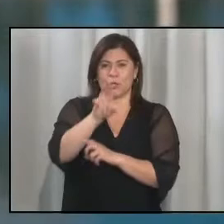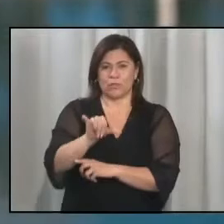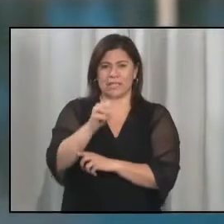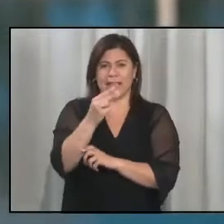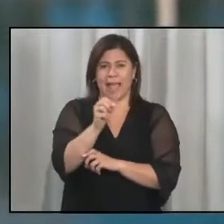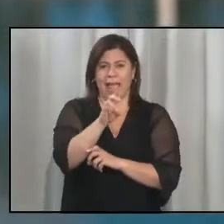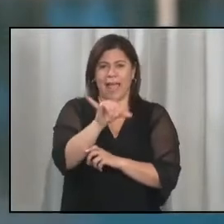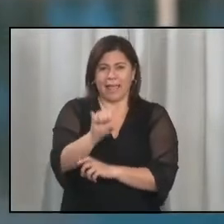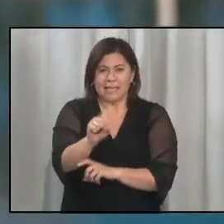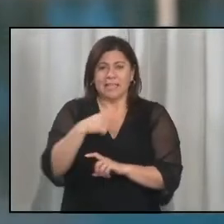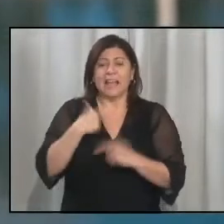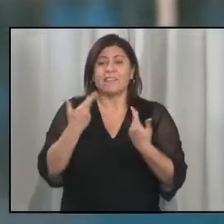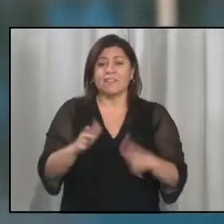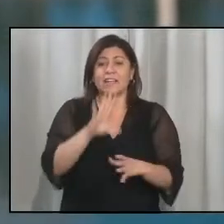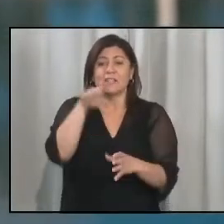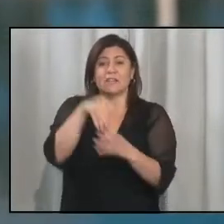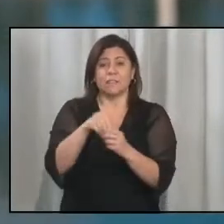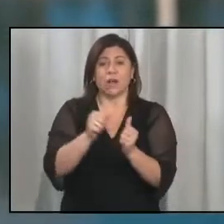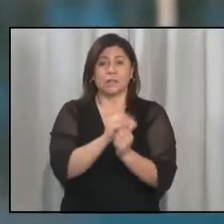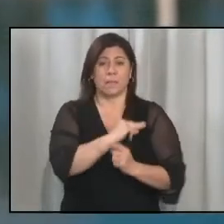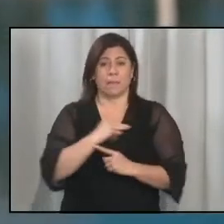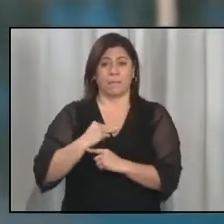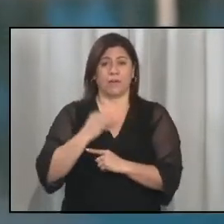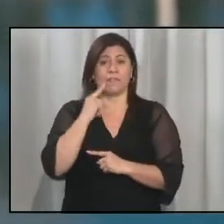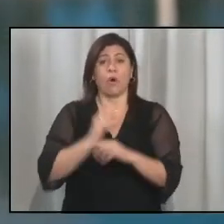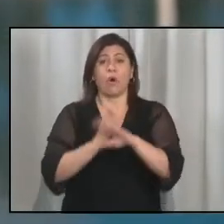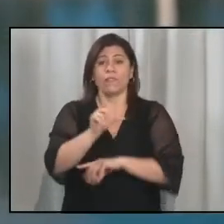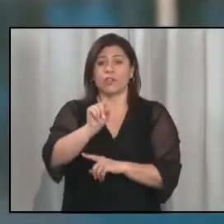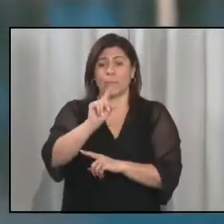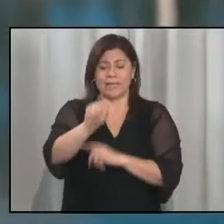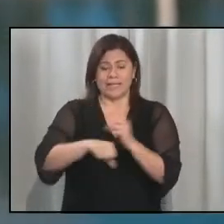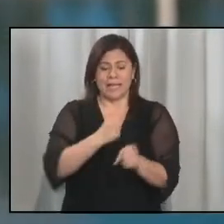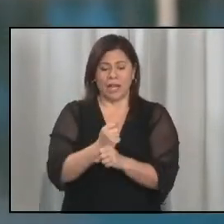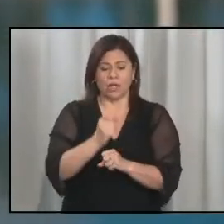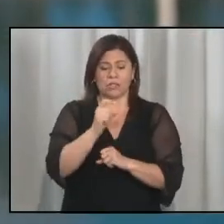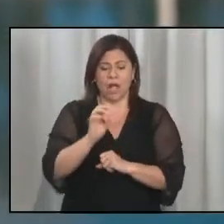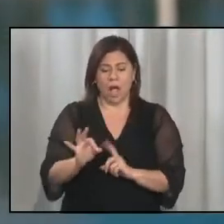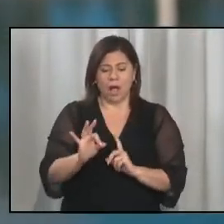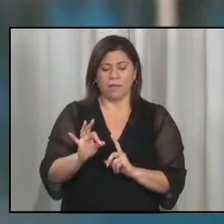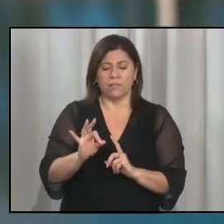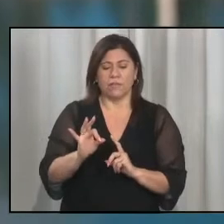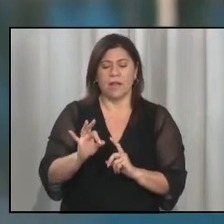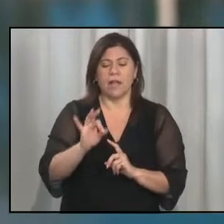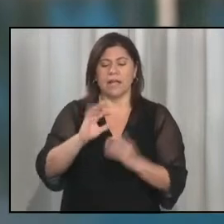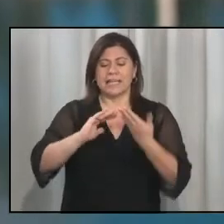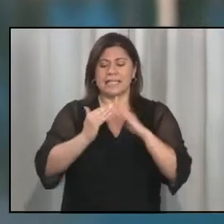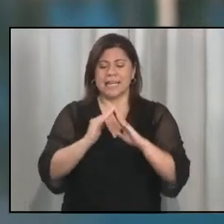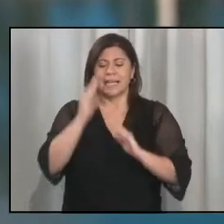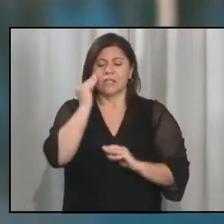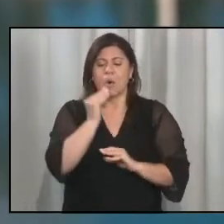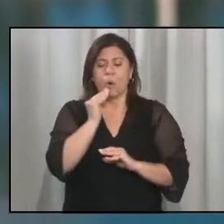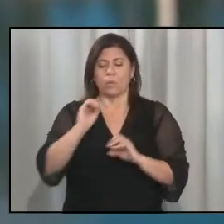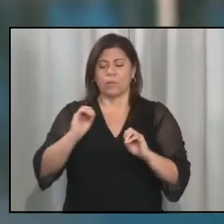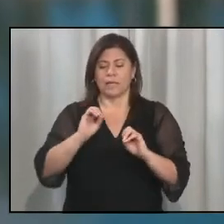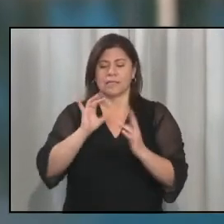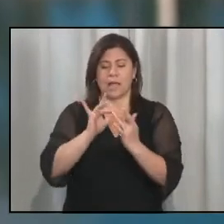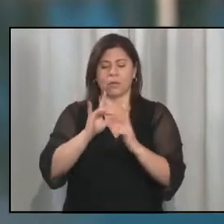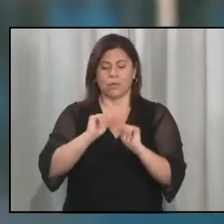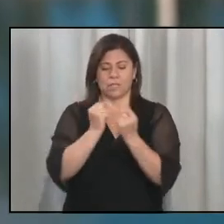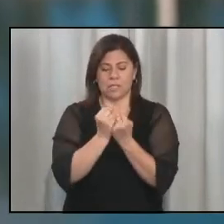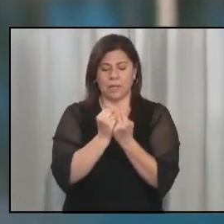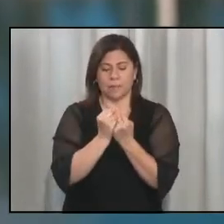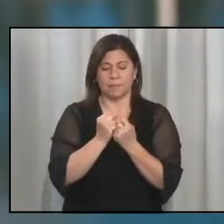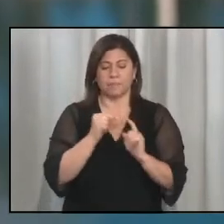of the Homeless Services Bureau for over 20 years. I retired last June, and